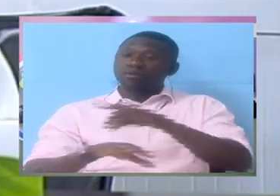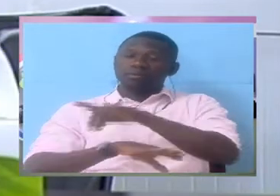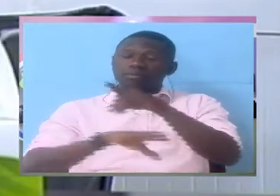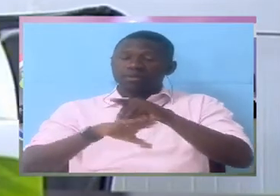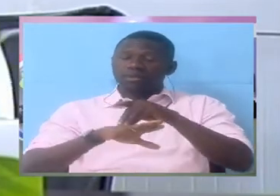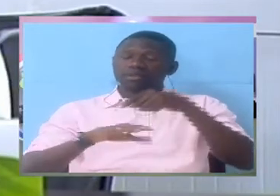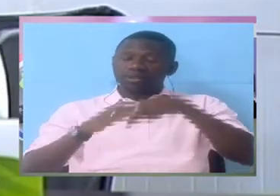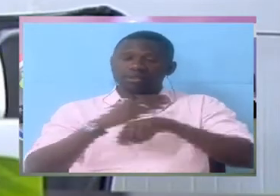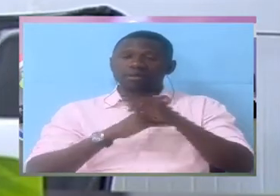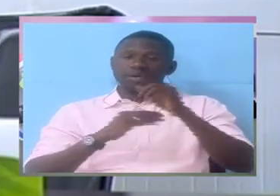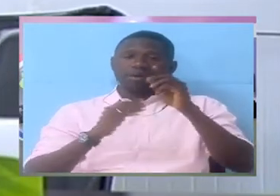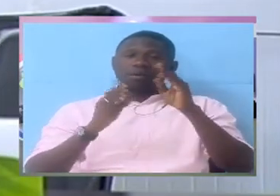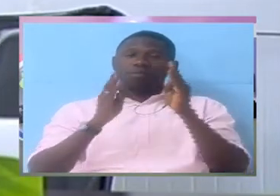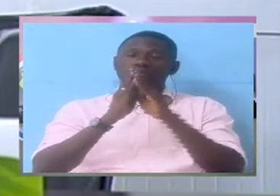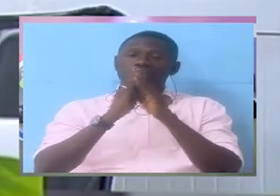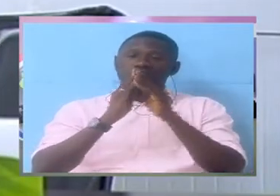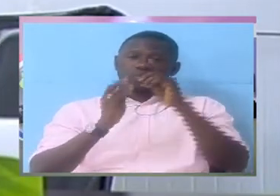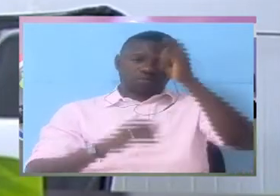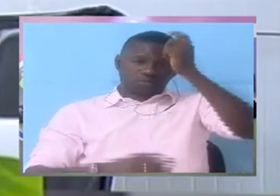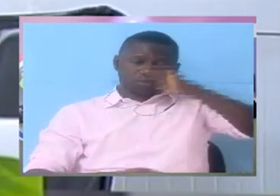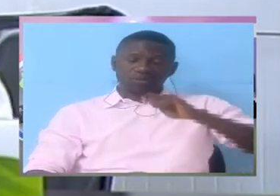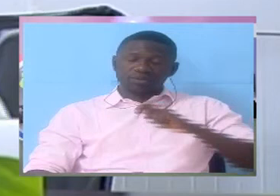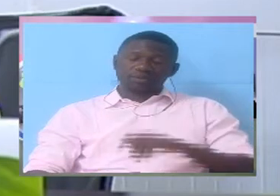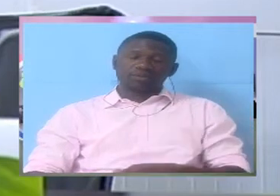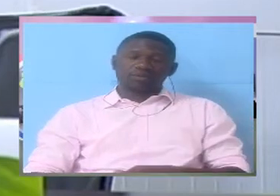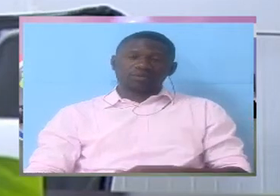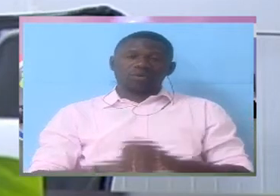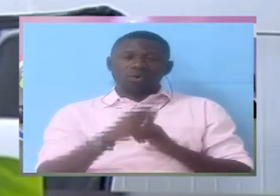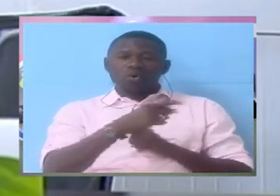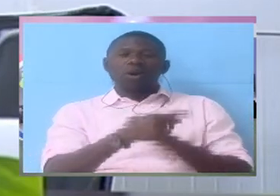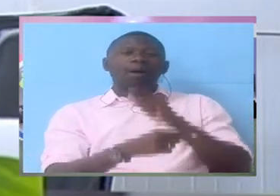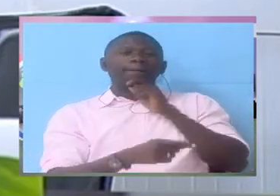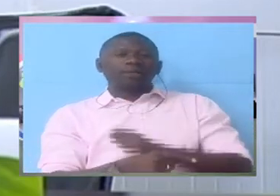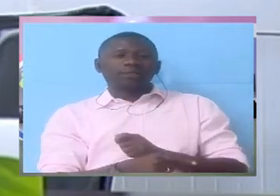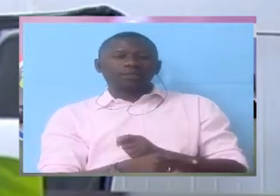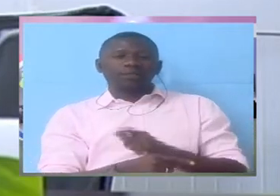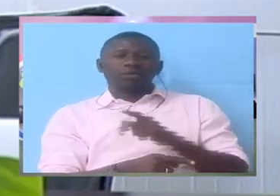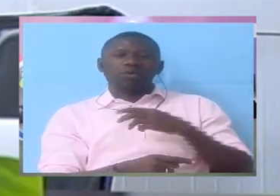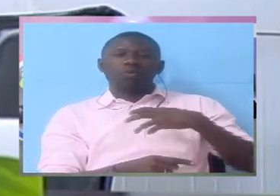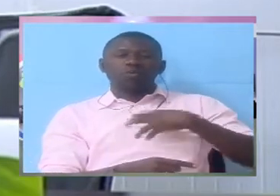one of them wanted to deny.